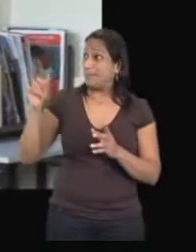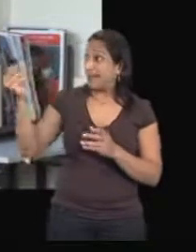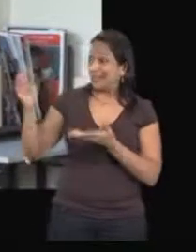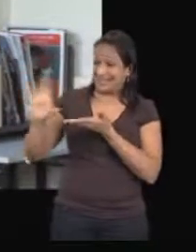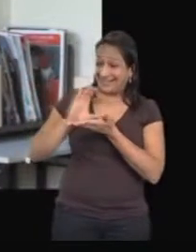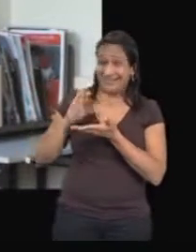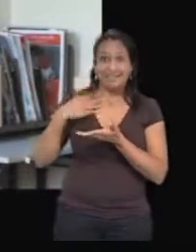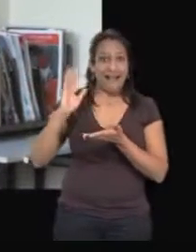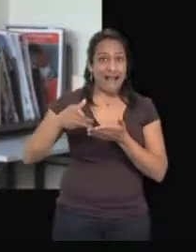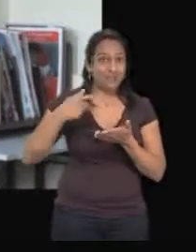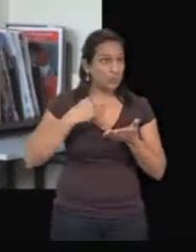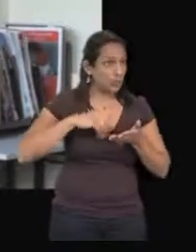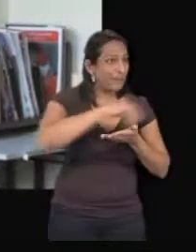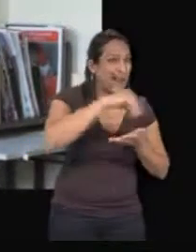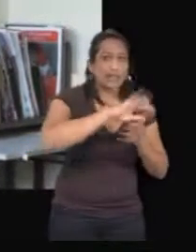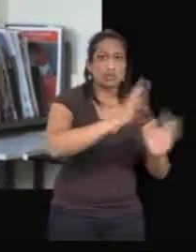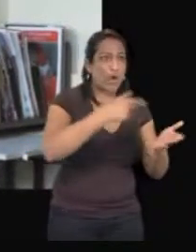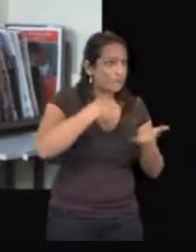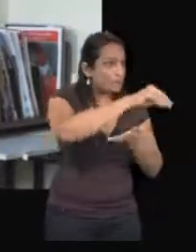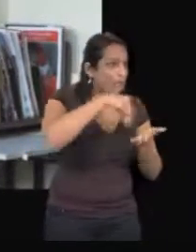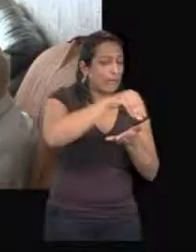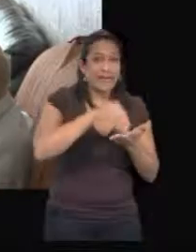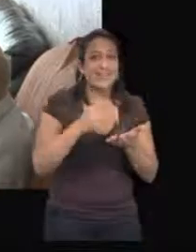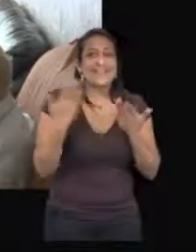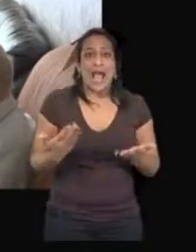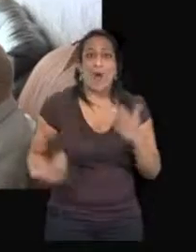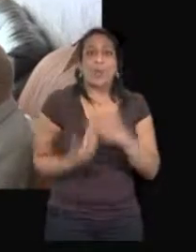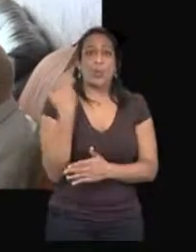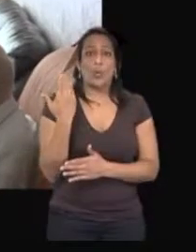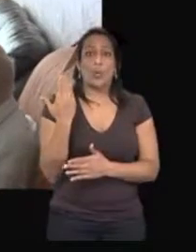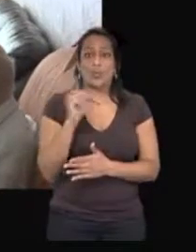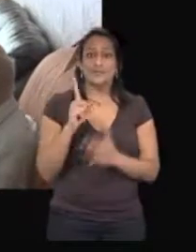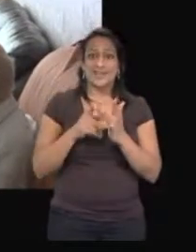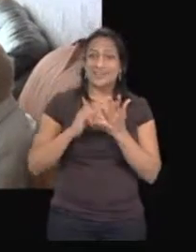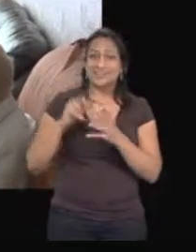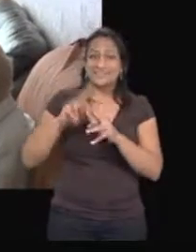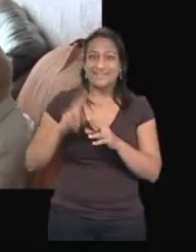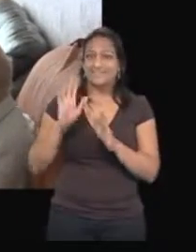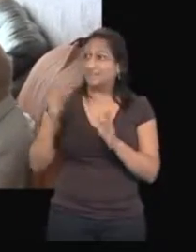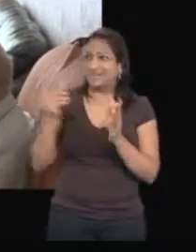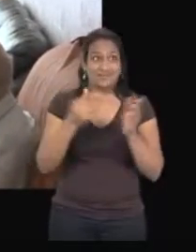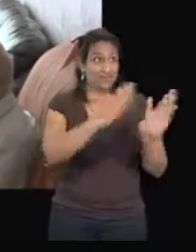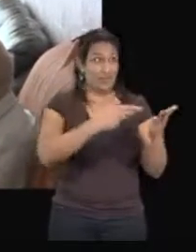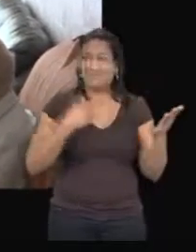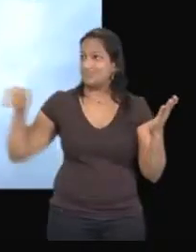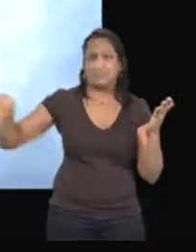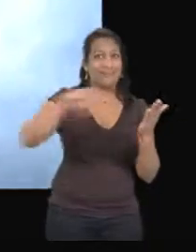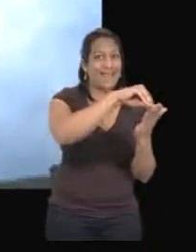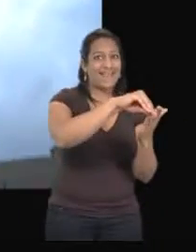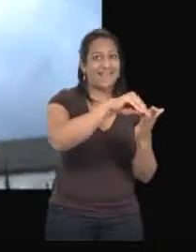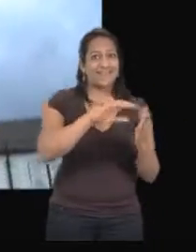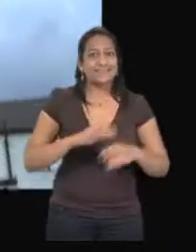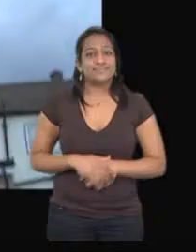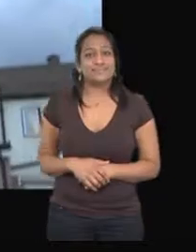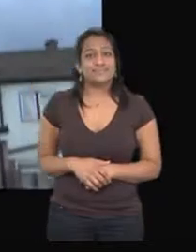receive a cash payment into their bank accounts. With ISFs, this cash payment is made directly to the agency who will provide the service. We've